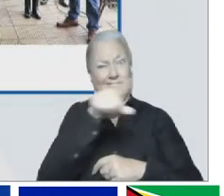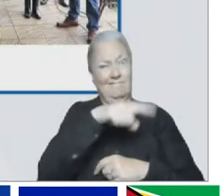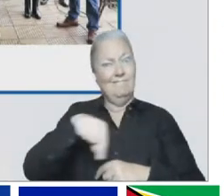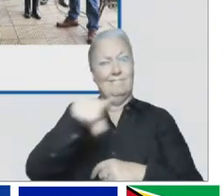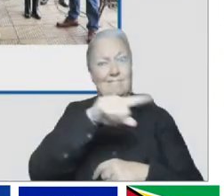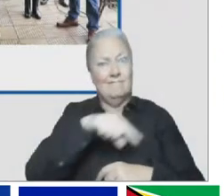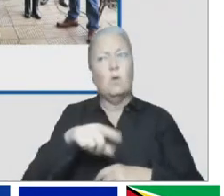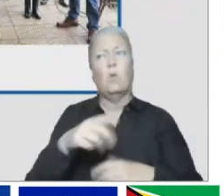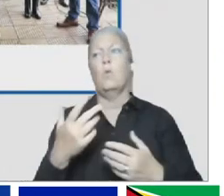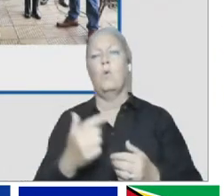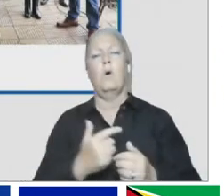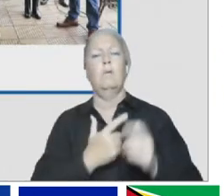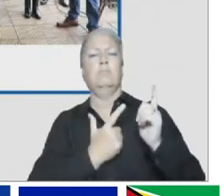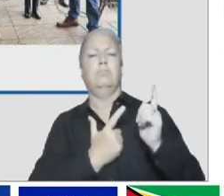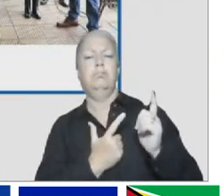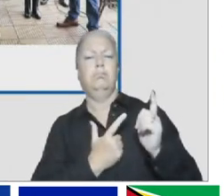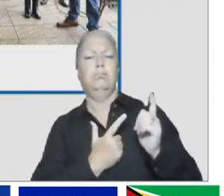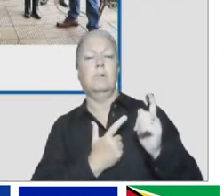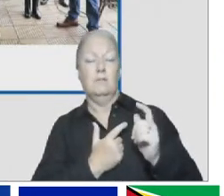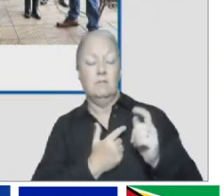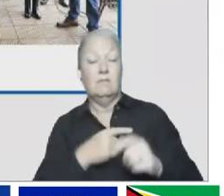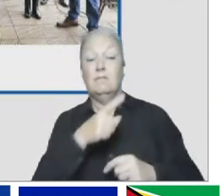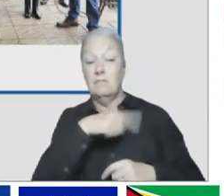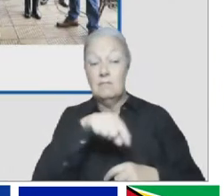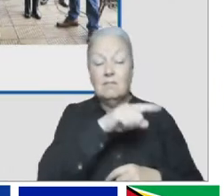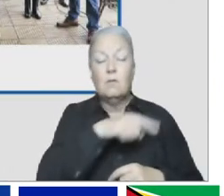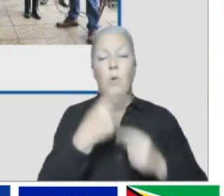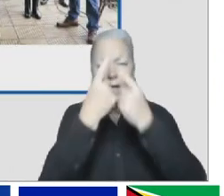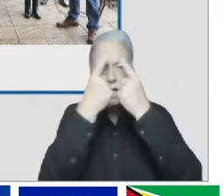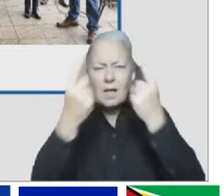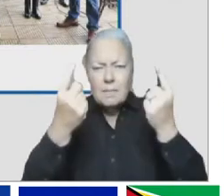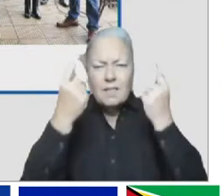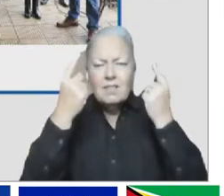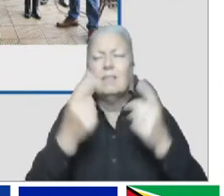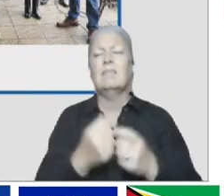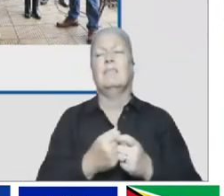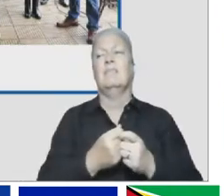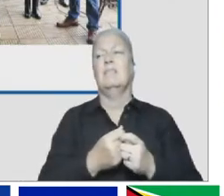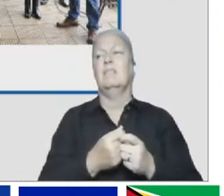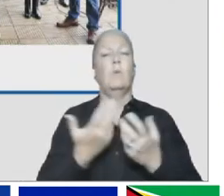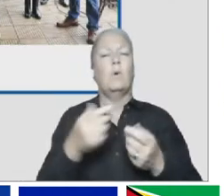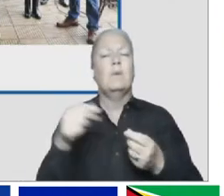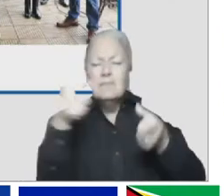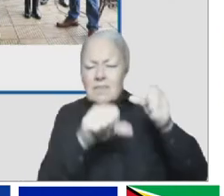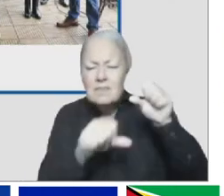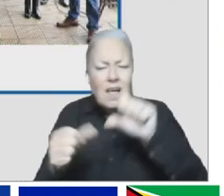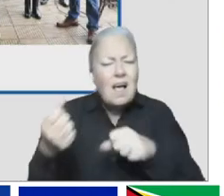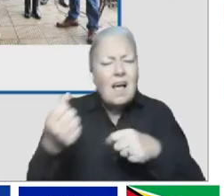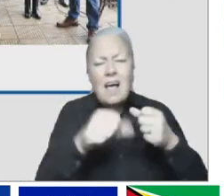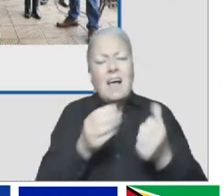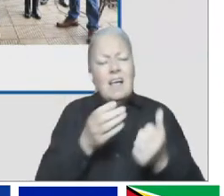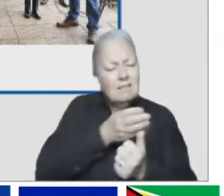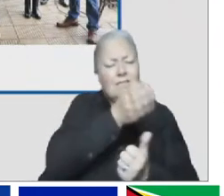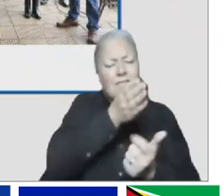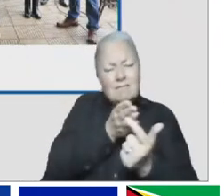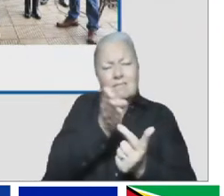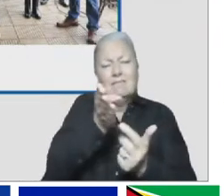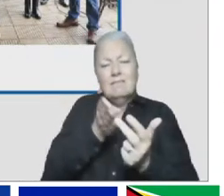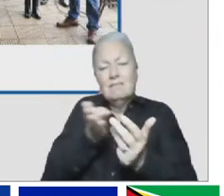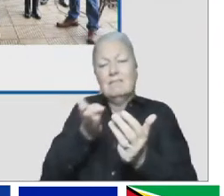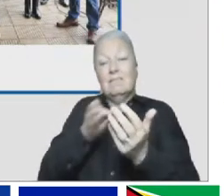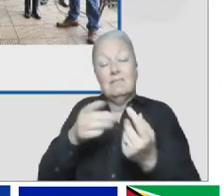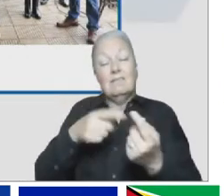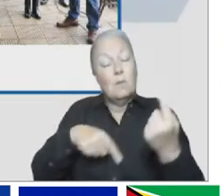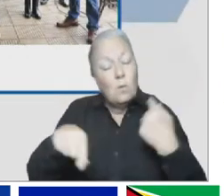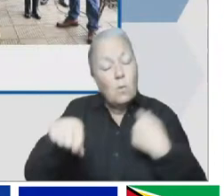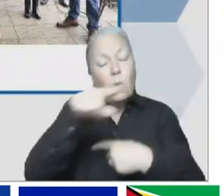communities, academia, the people from science, etc., we were all educating people